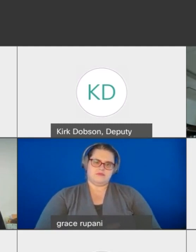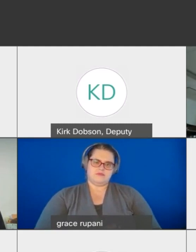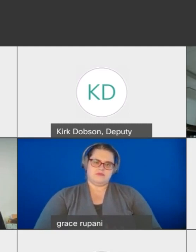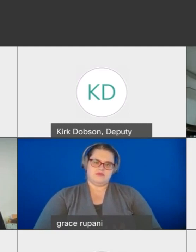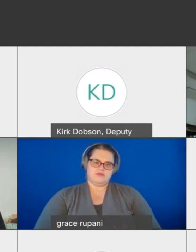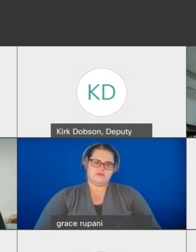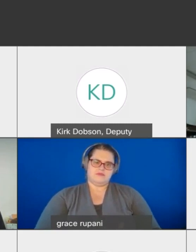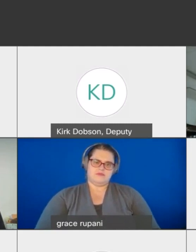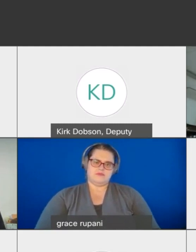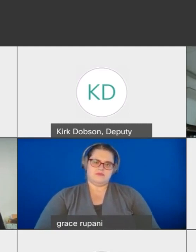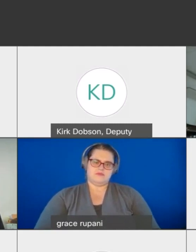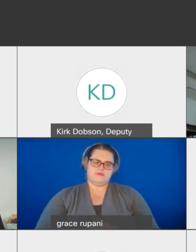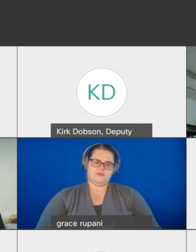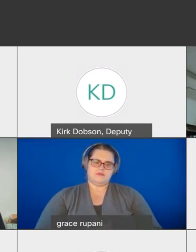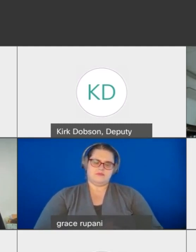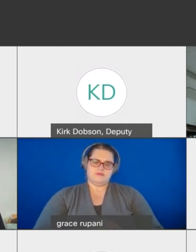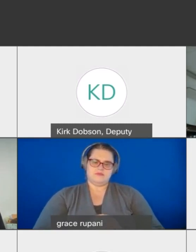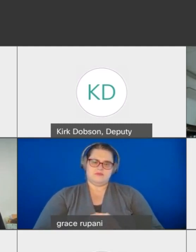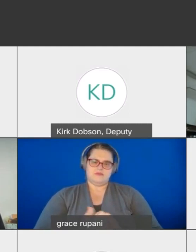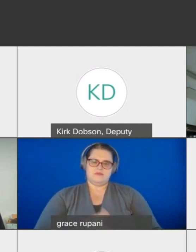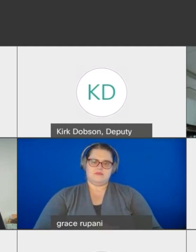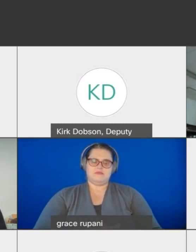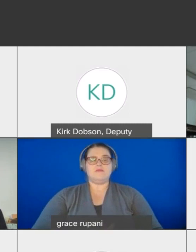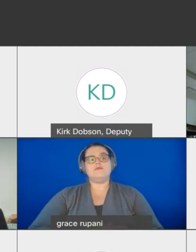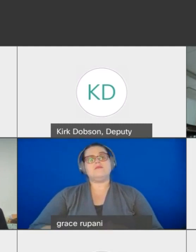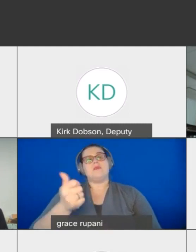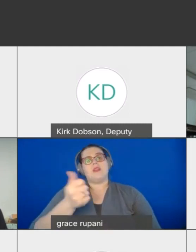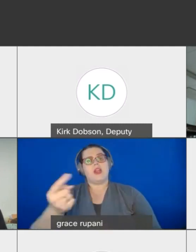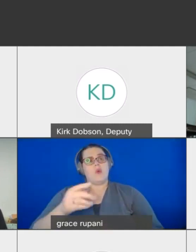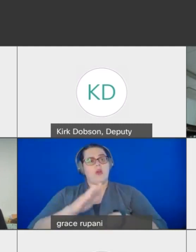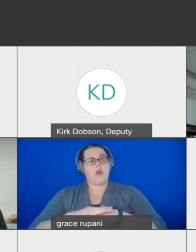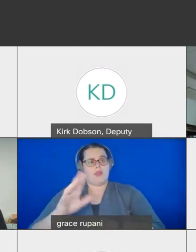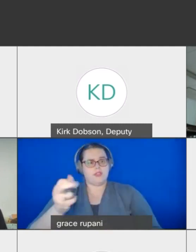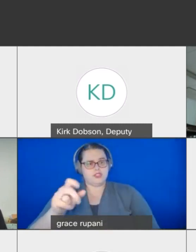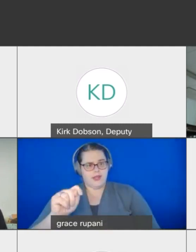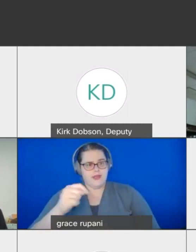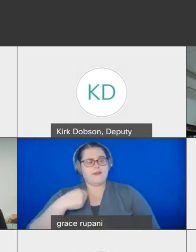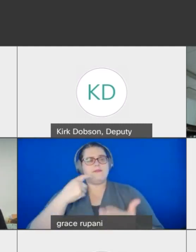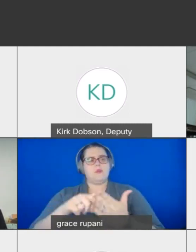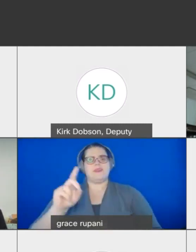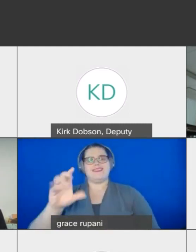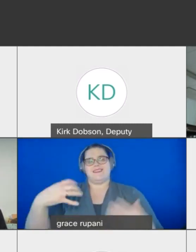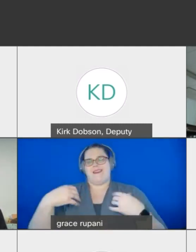For people who are online, there are 2 links that have been provided by DC Health of helpful